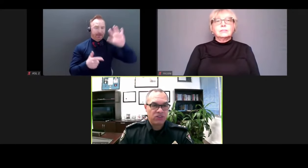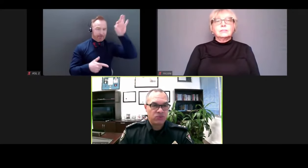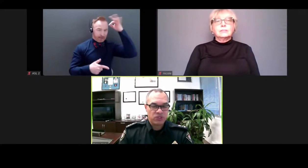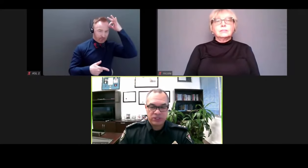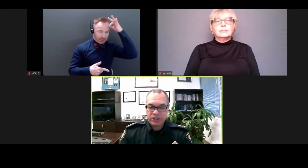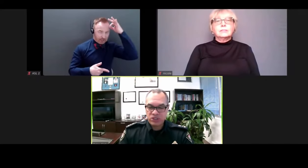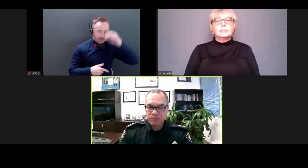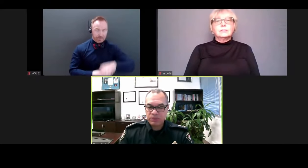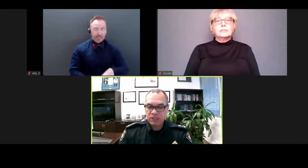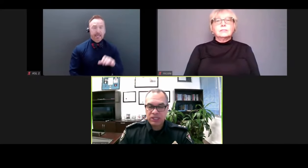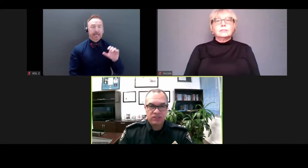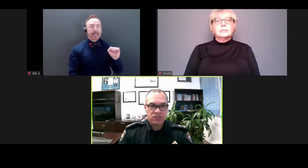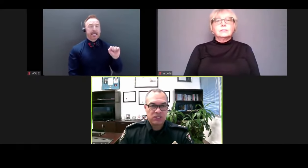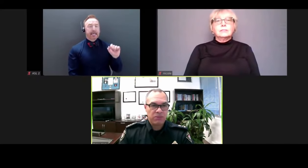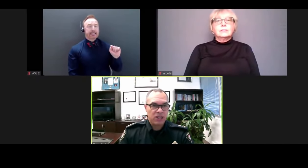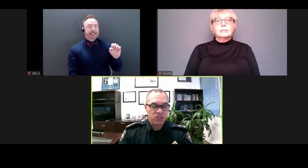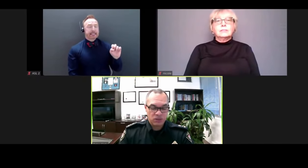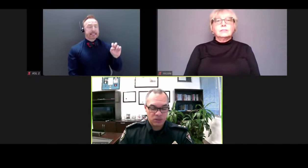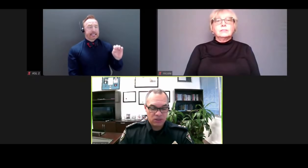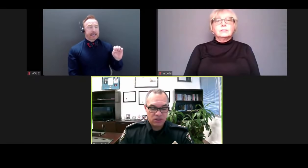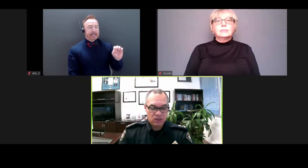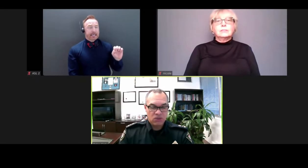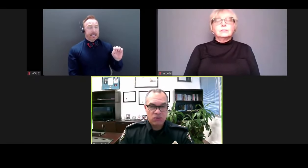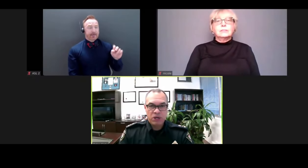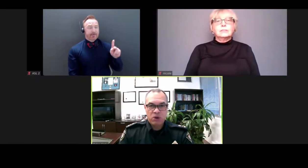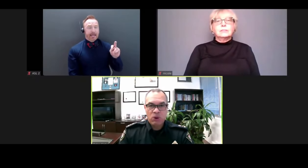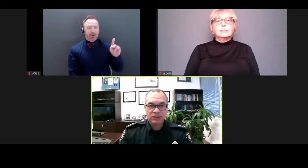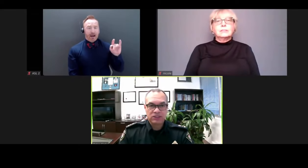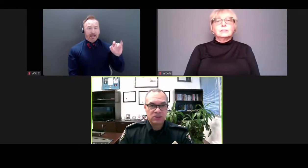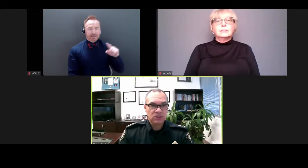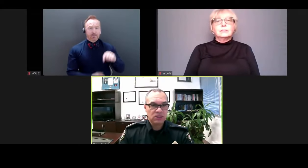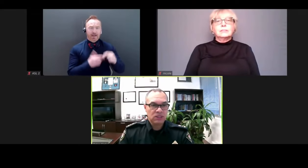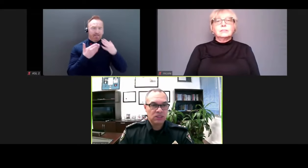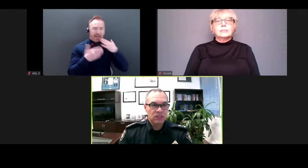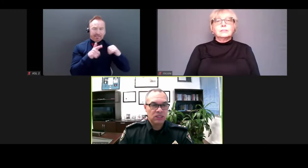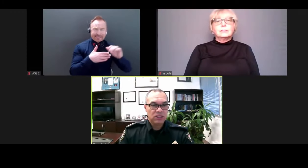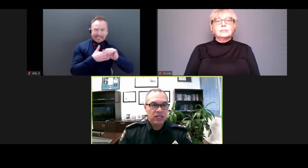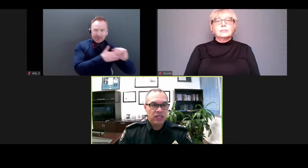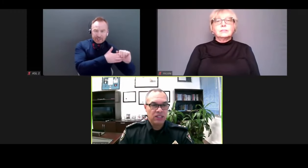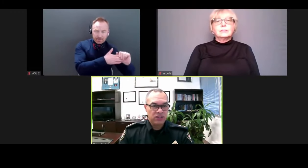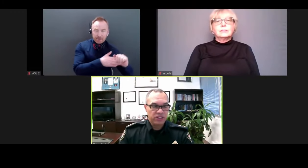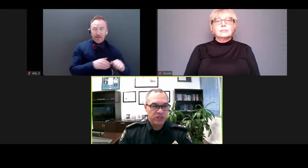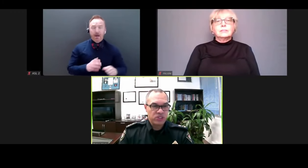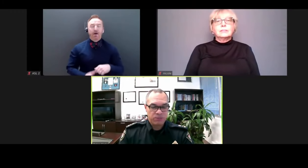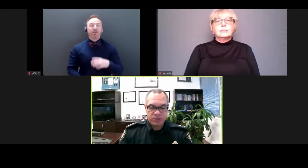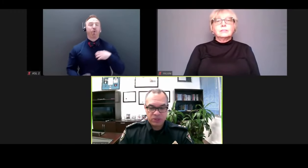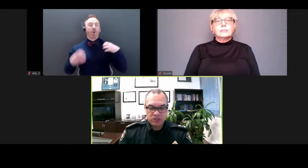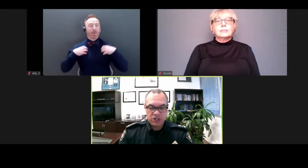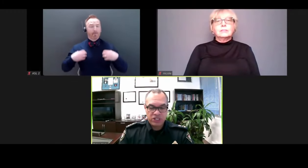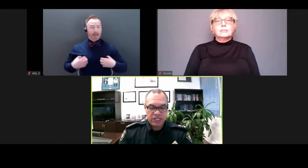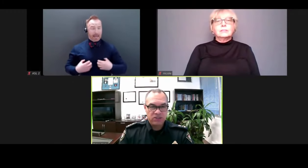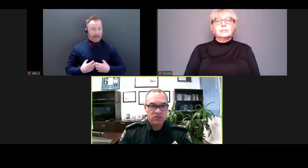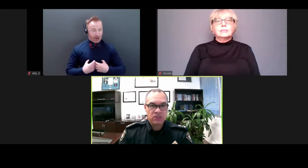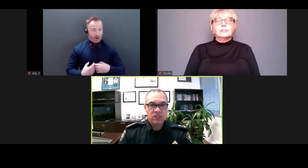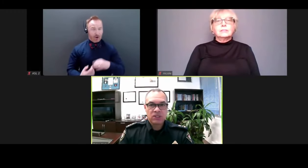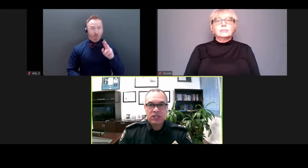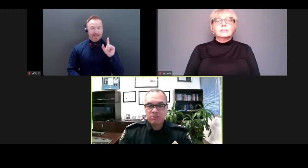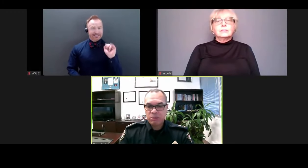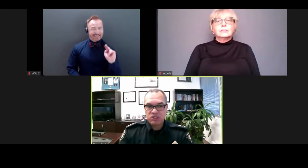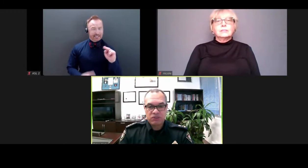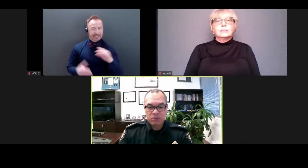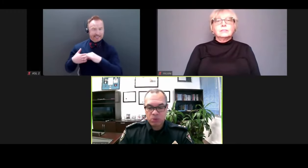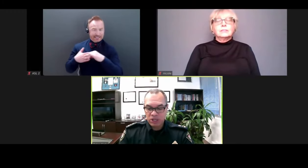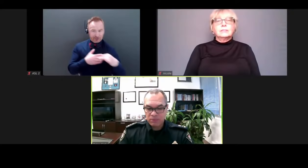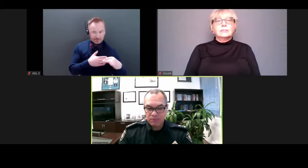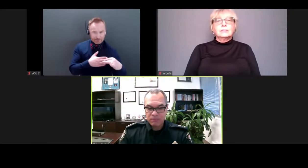Kanalakis for his leadership as a city manager, Premier Watson, in his leadership, Chair Deans, and the